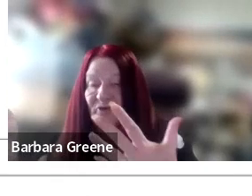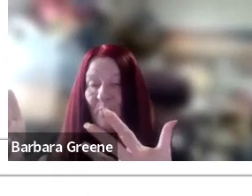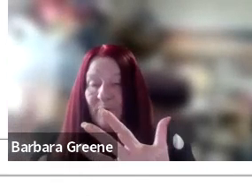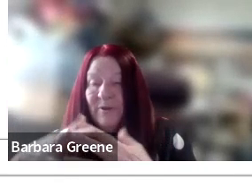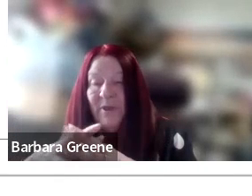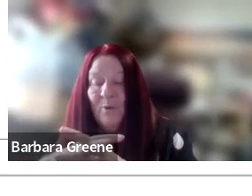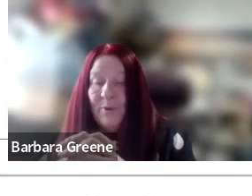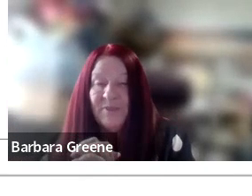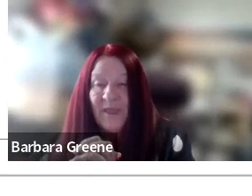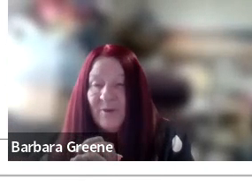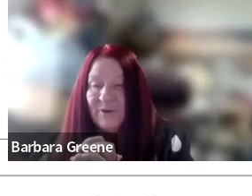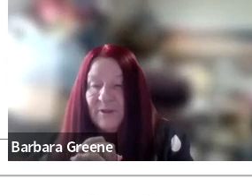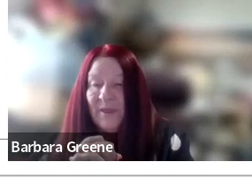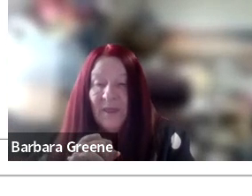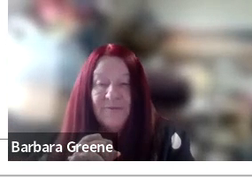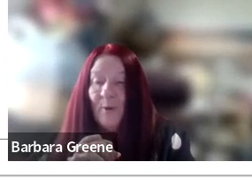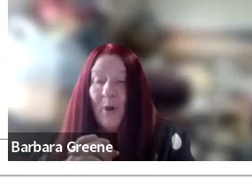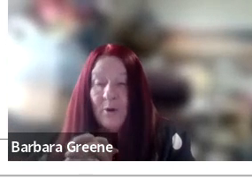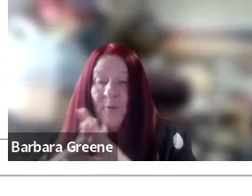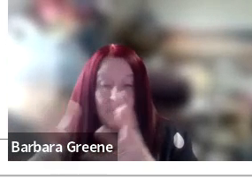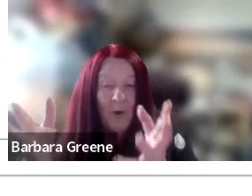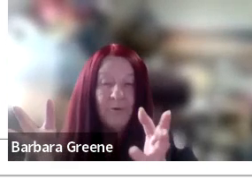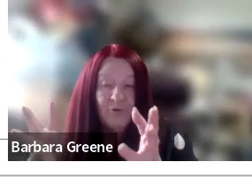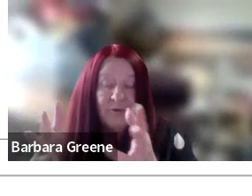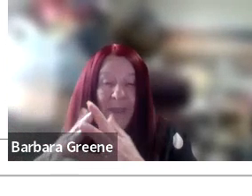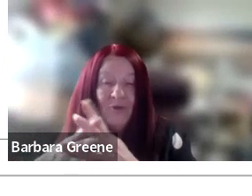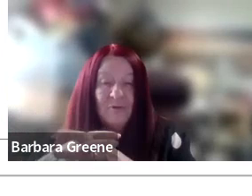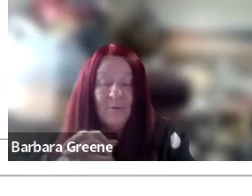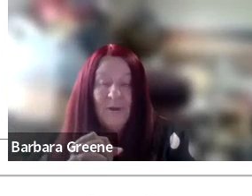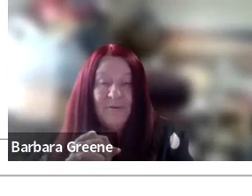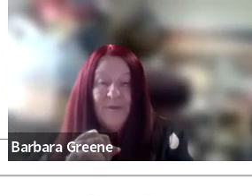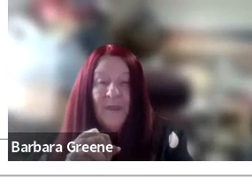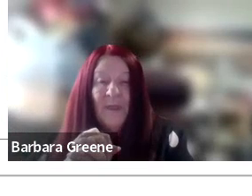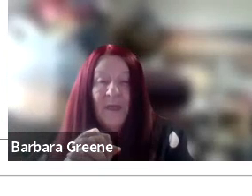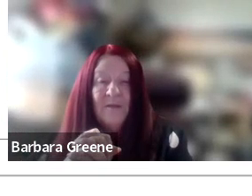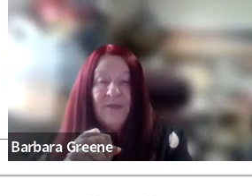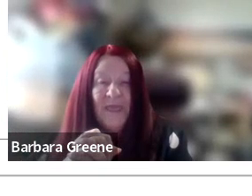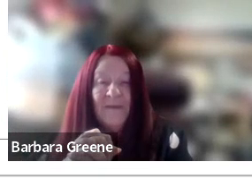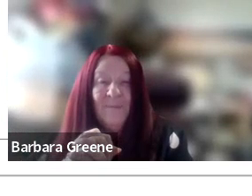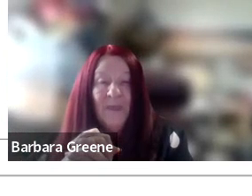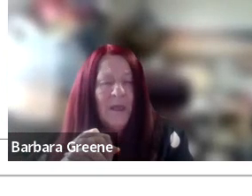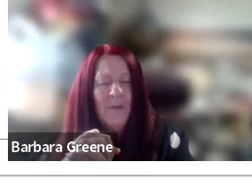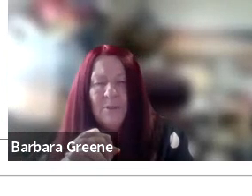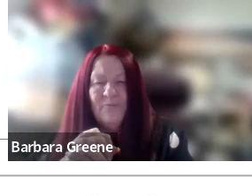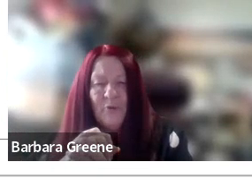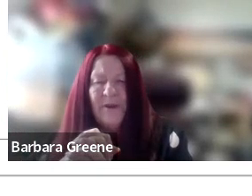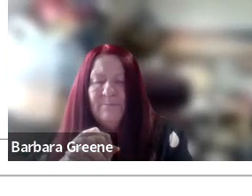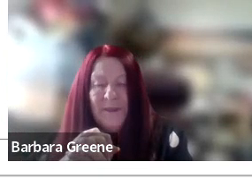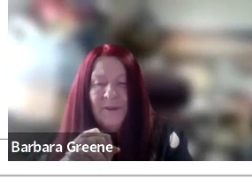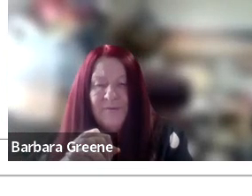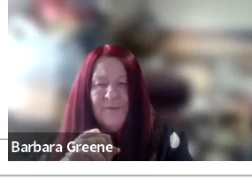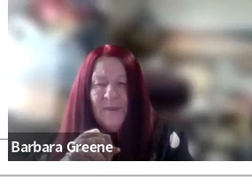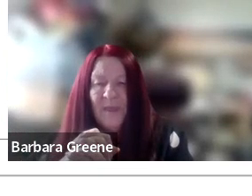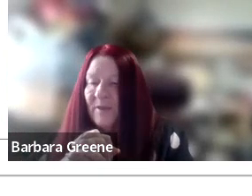their dashboard with integrity. And so part of our partnership actually was to have a couple of